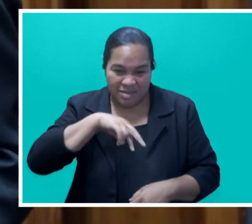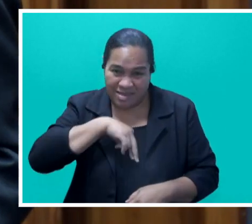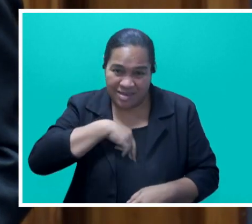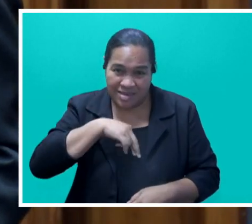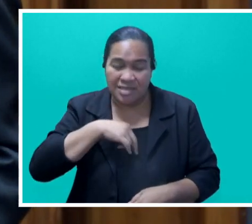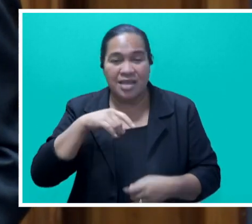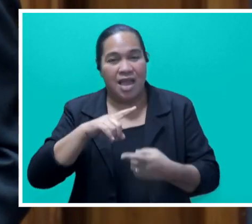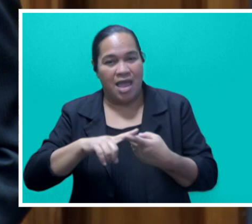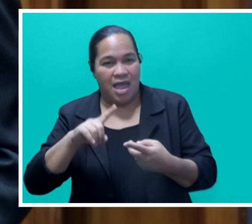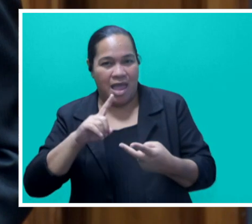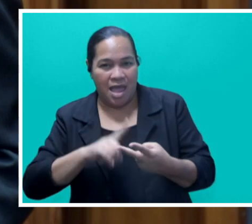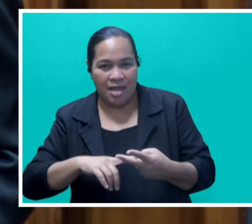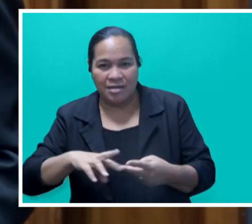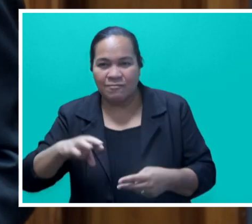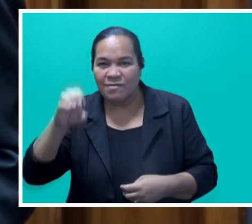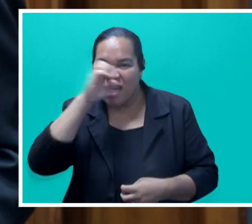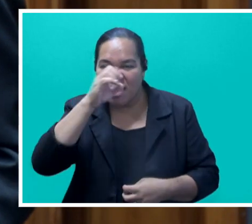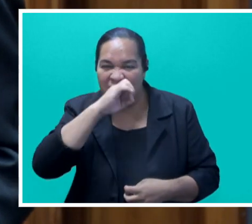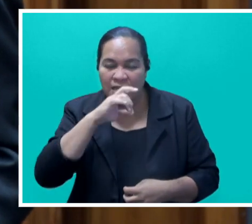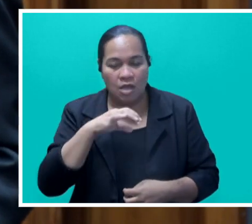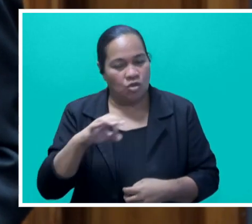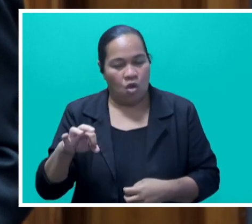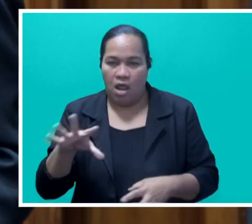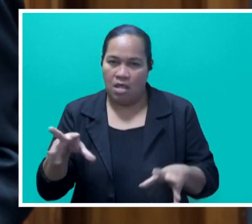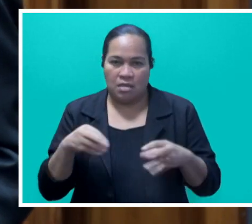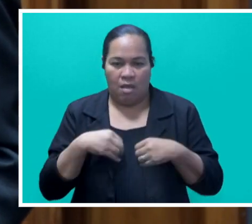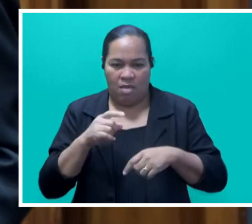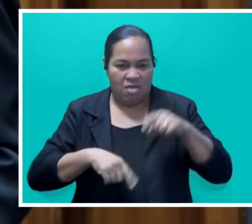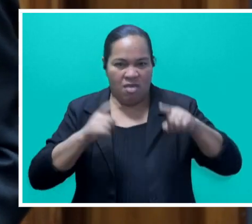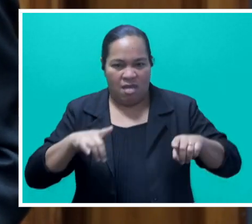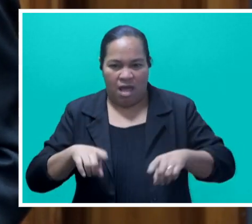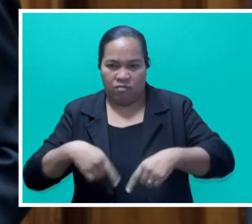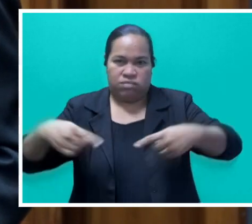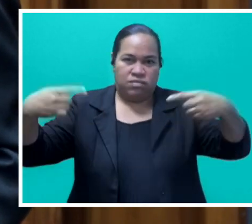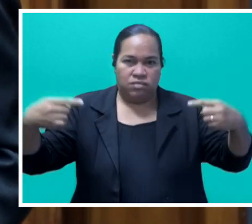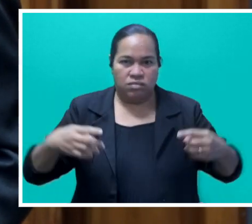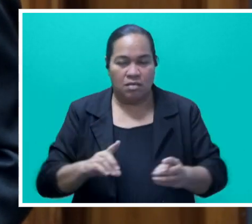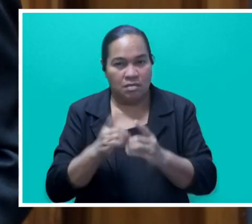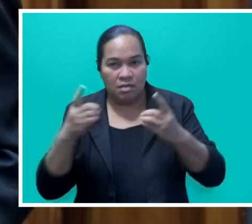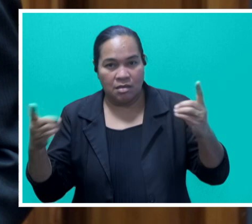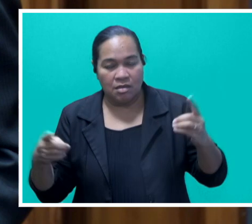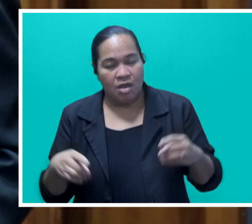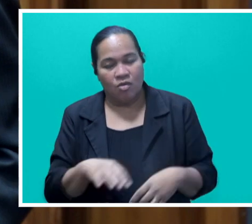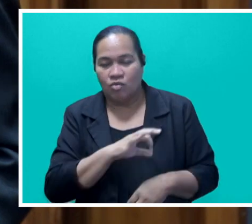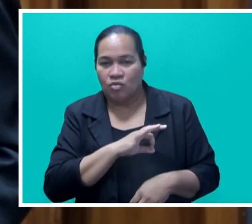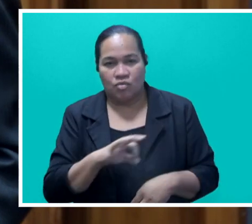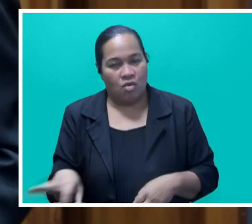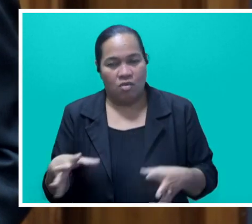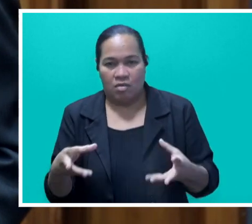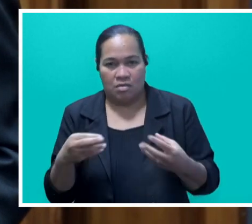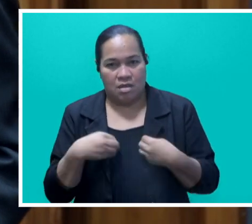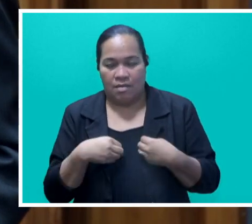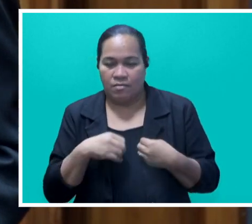intolerance has no place in the new Fiji. Let me repeat that. Racial and religious